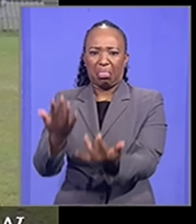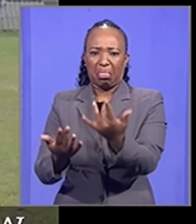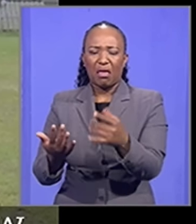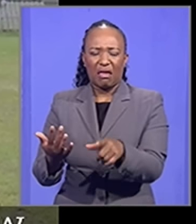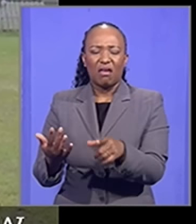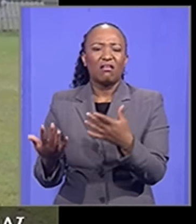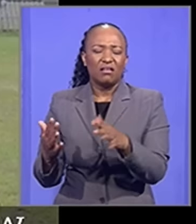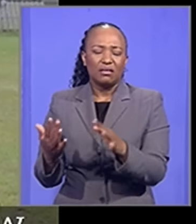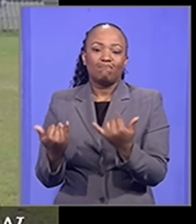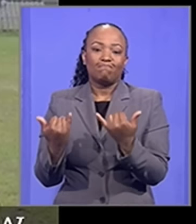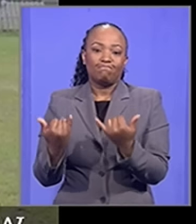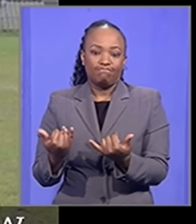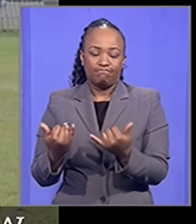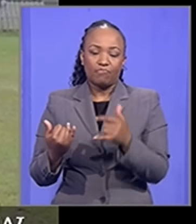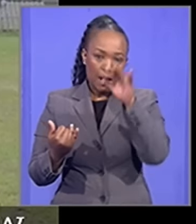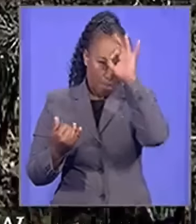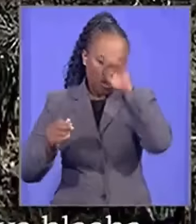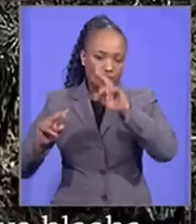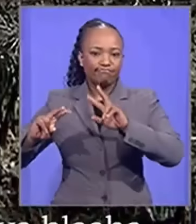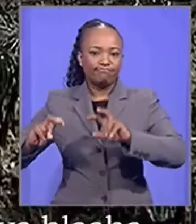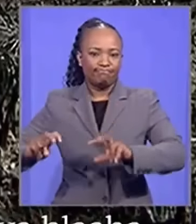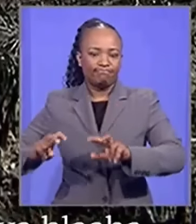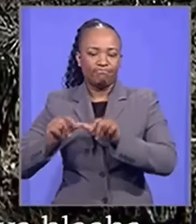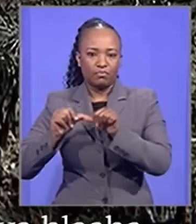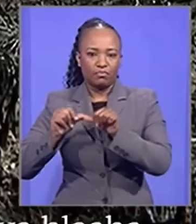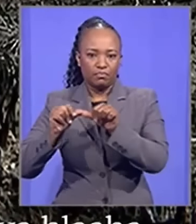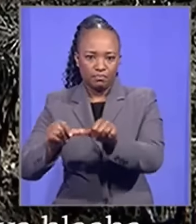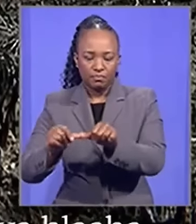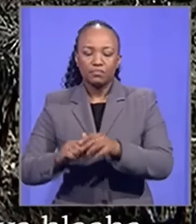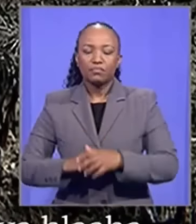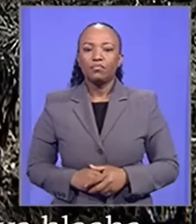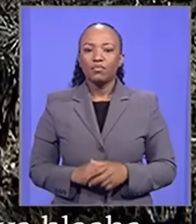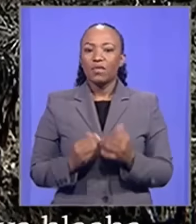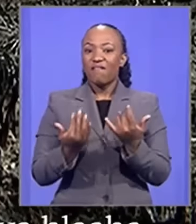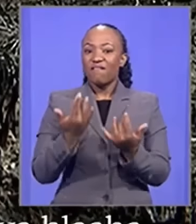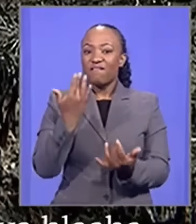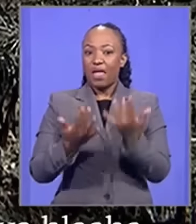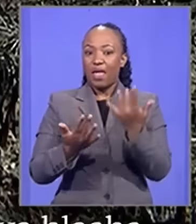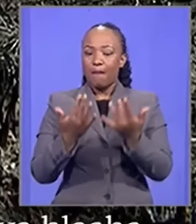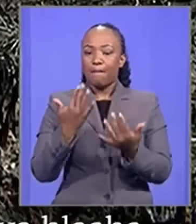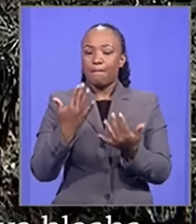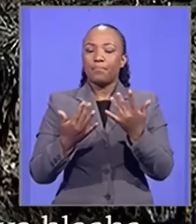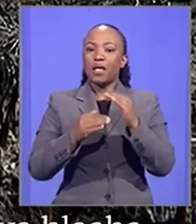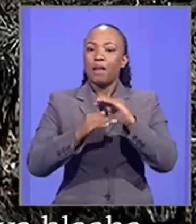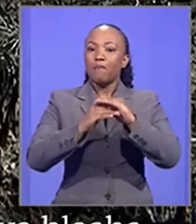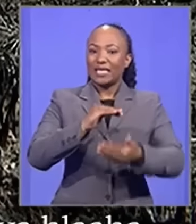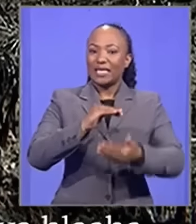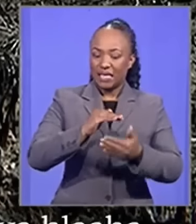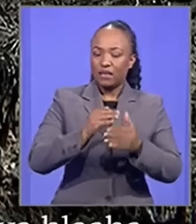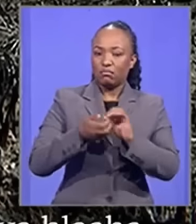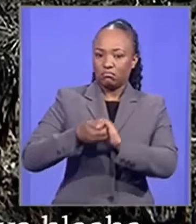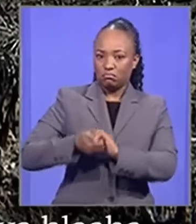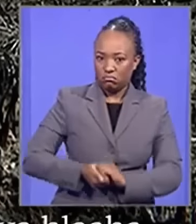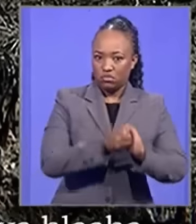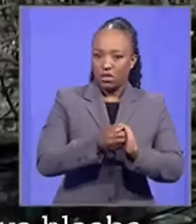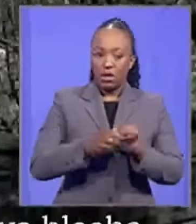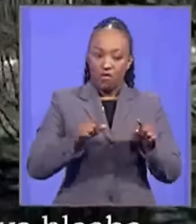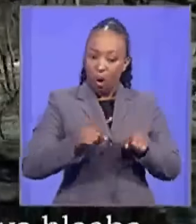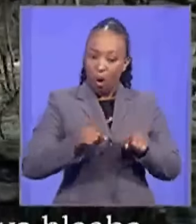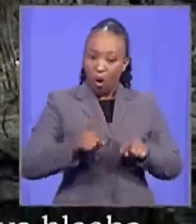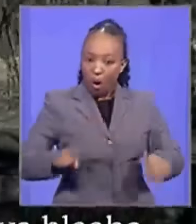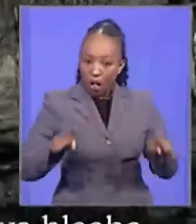Police investigations are continuing. Fire Protection Association e kwetse gore batima mollo bao ba katisitsweng